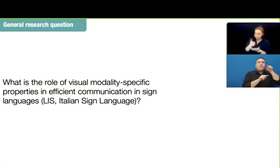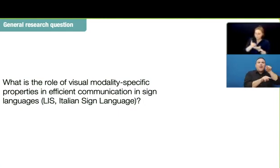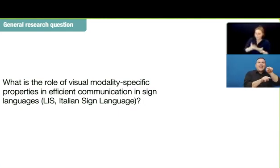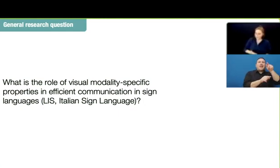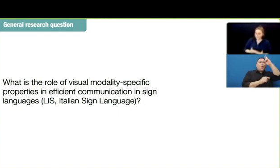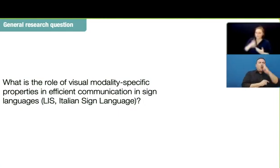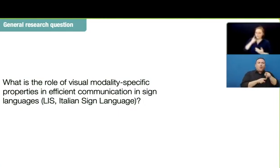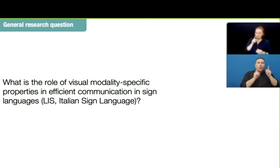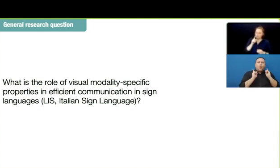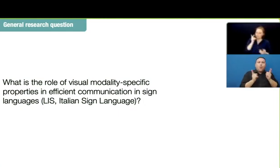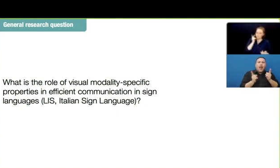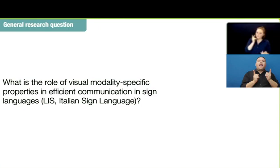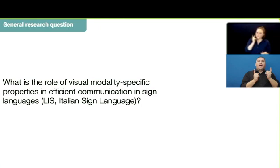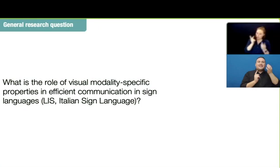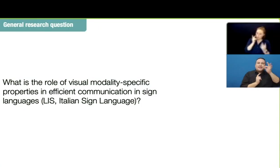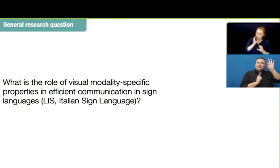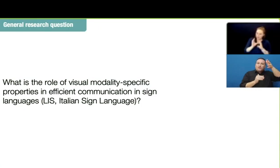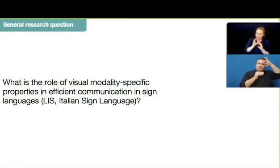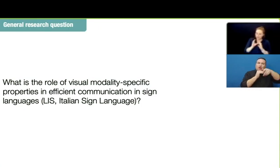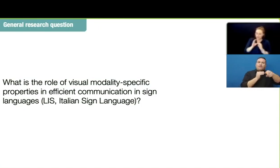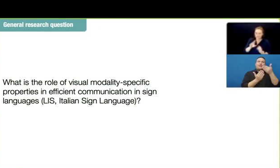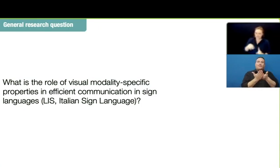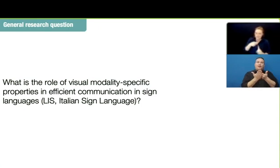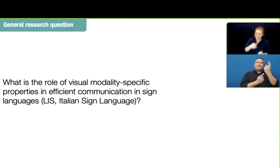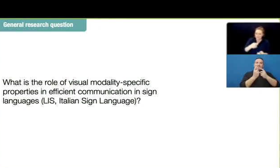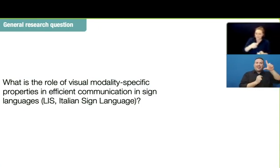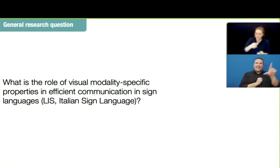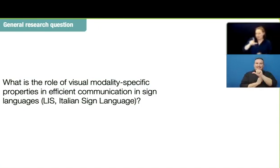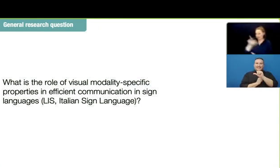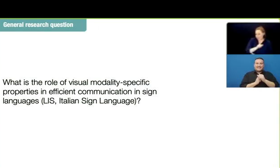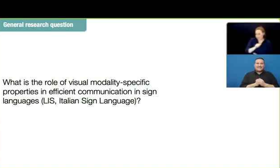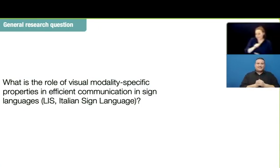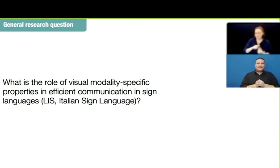languages, and more specifically in LIS, in Italian Sign Language.